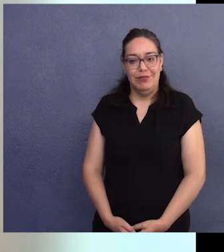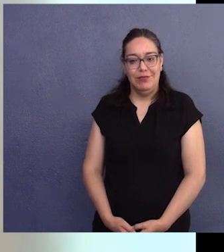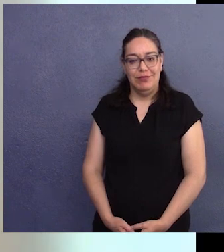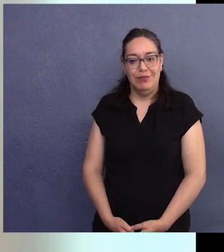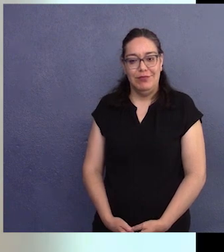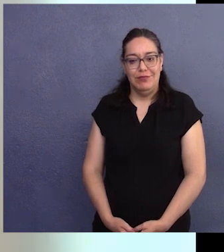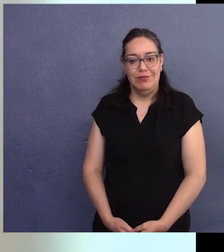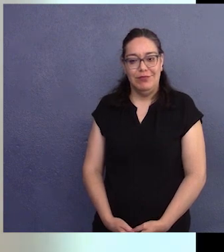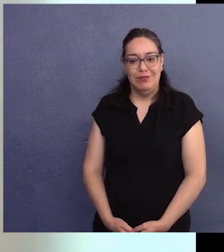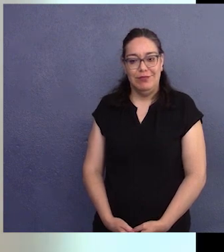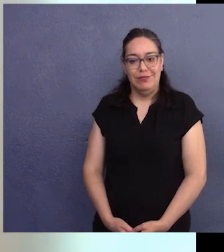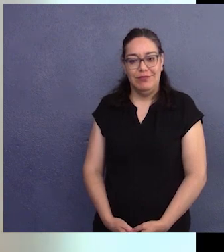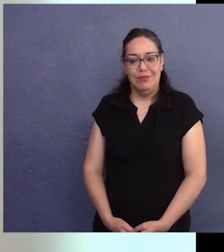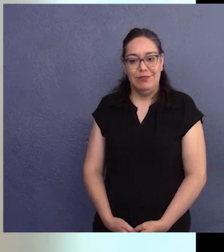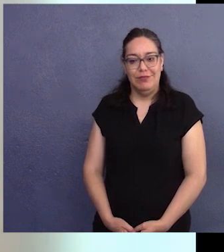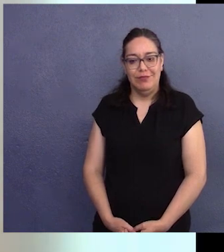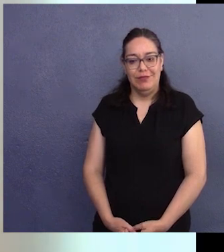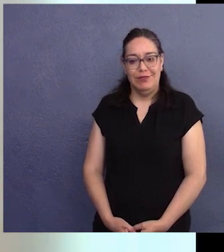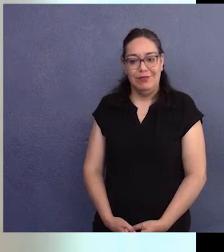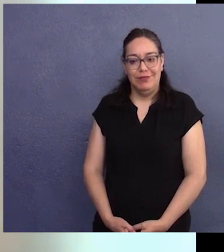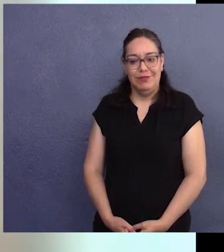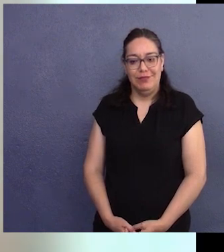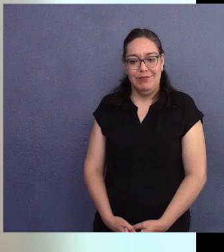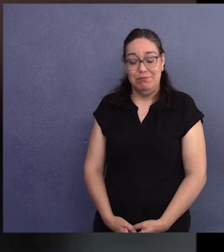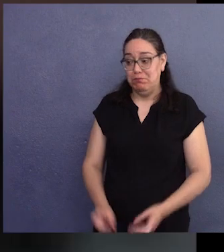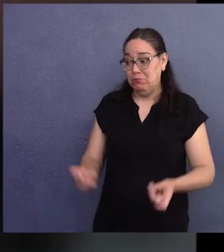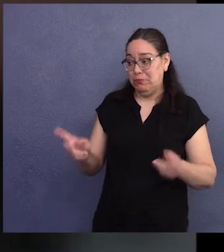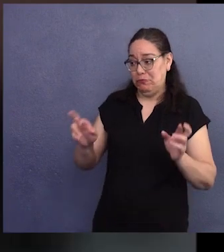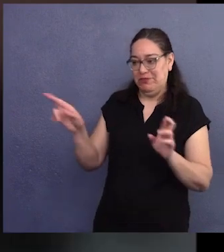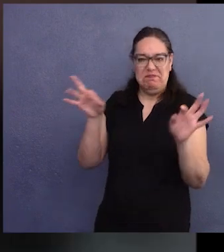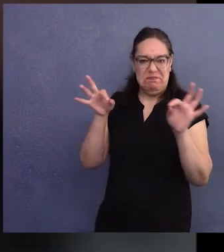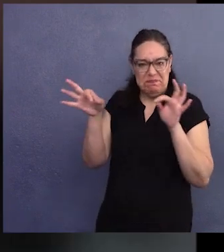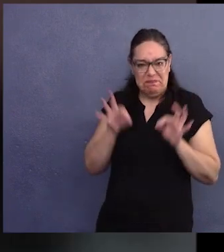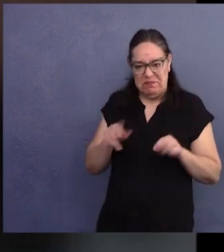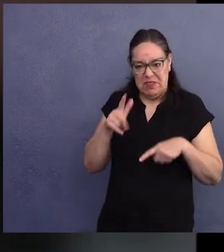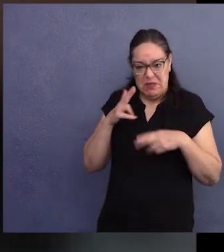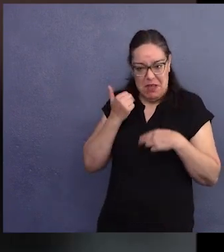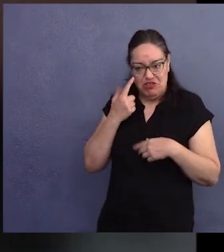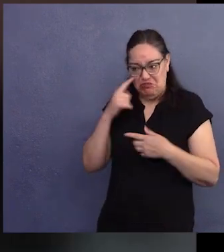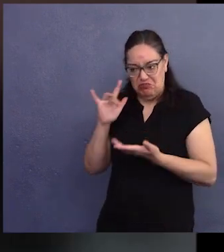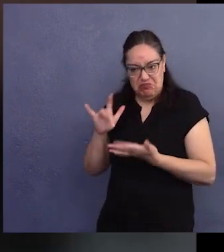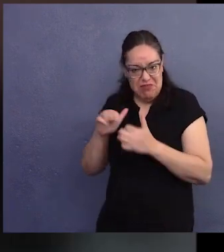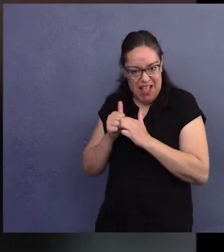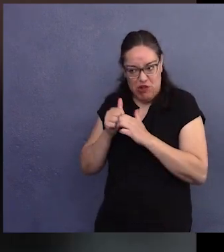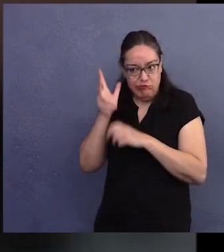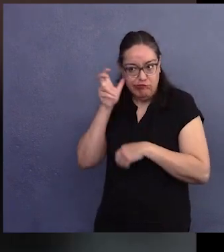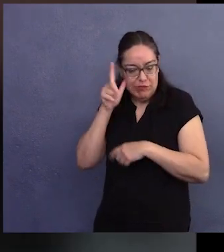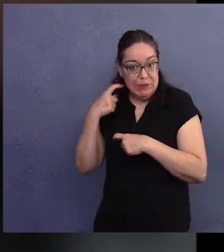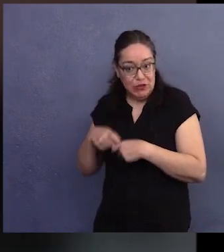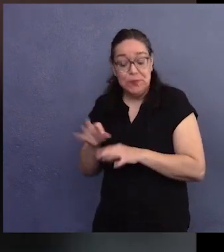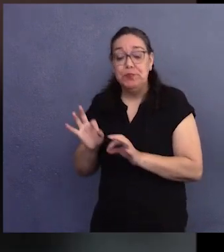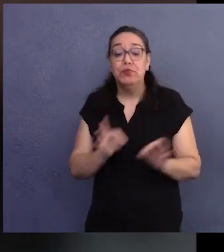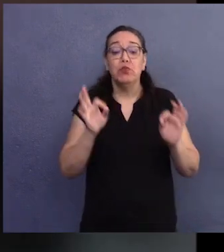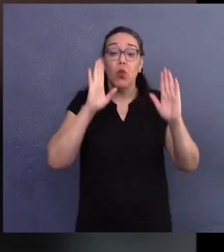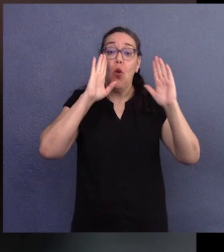eso comenzamos. We are ready. Okay, great. So hopefully as you join us,